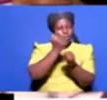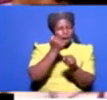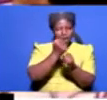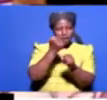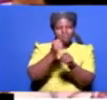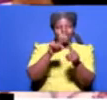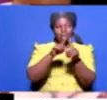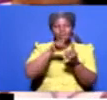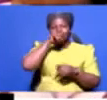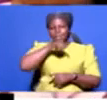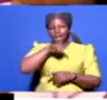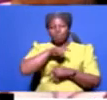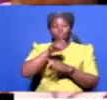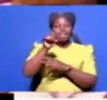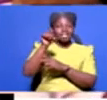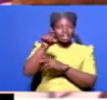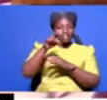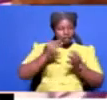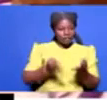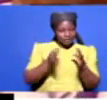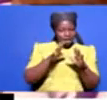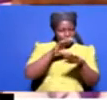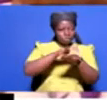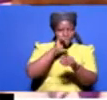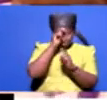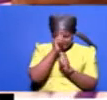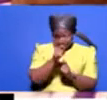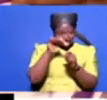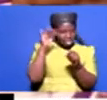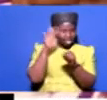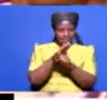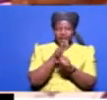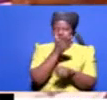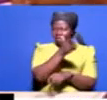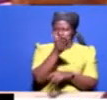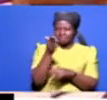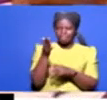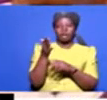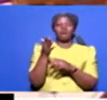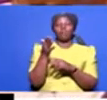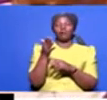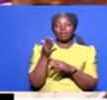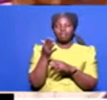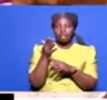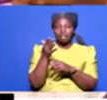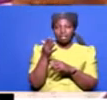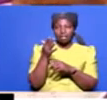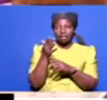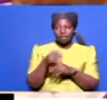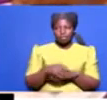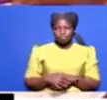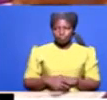officer and gained immense respect across the board, much to the chagrin of his